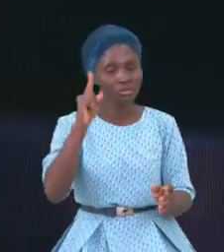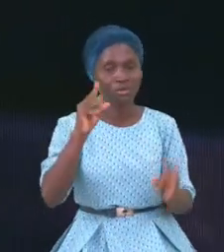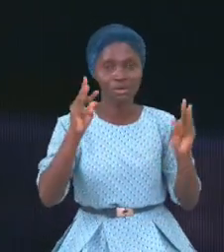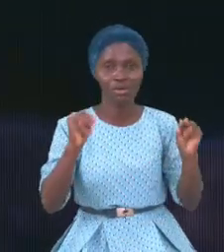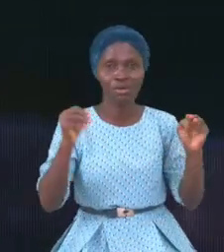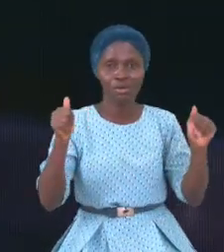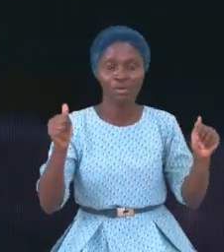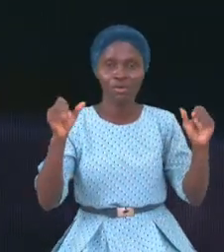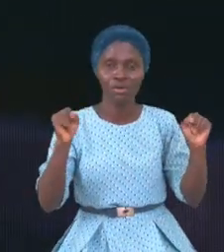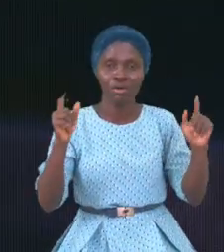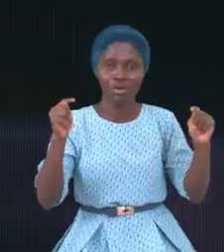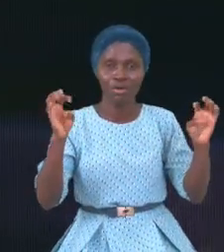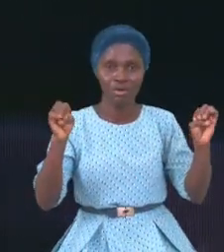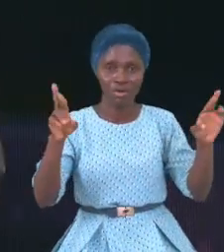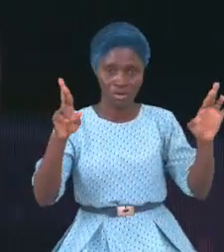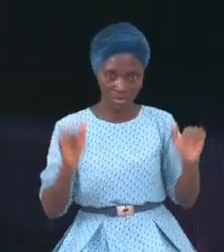now said in